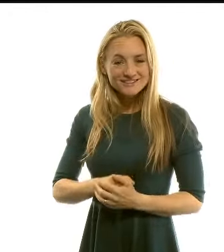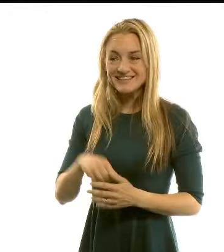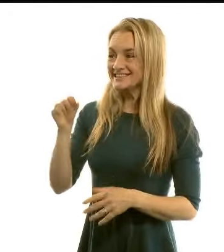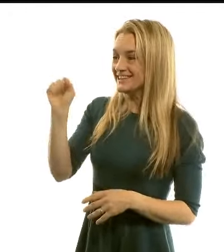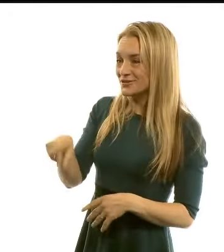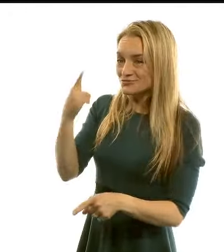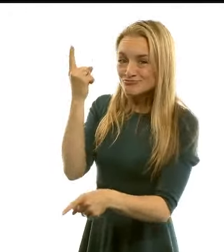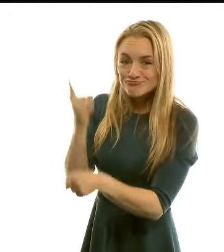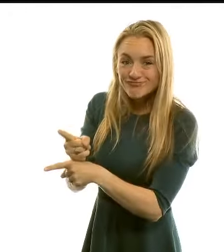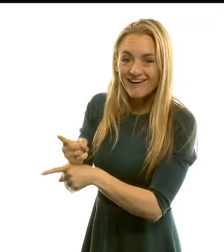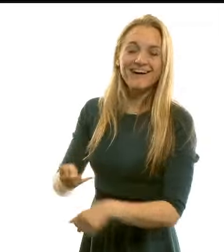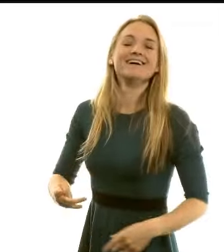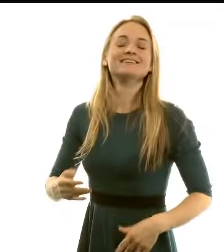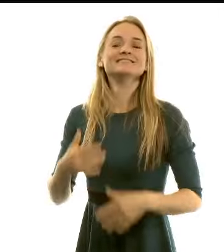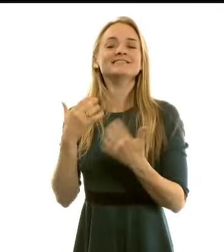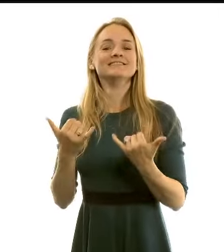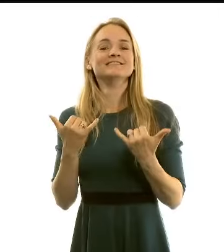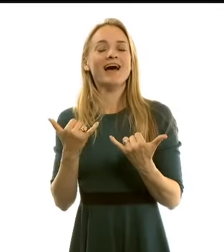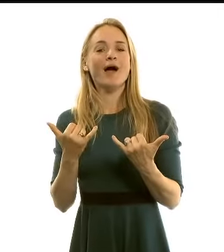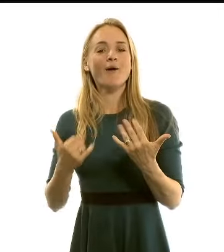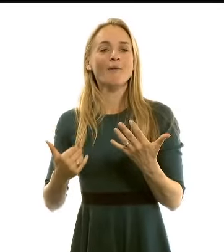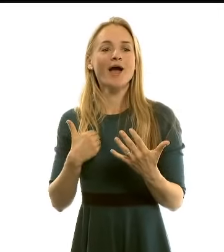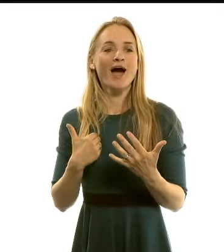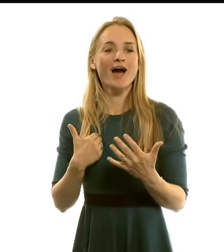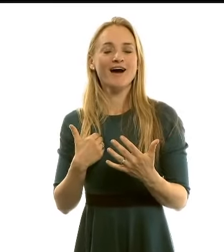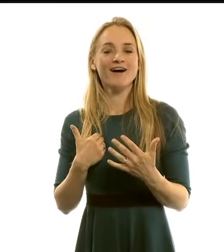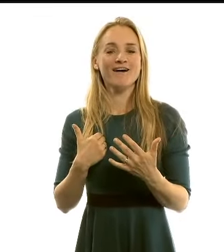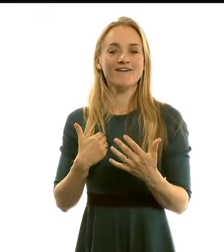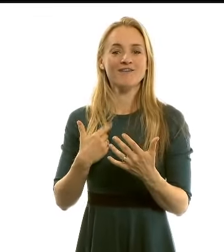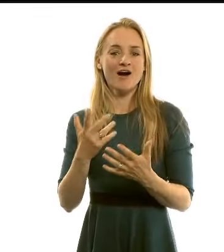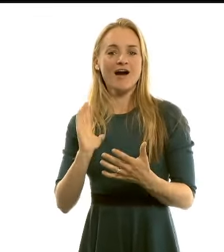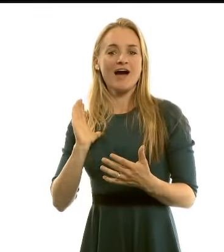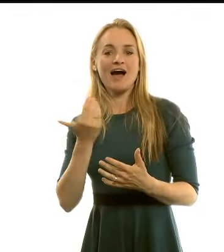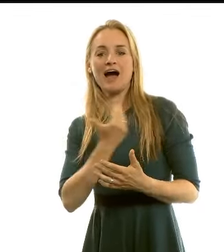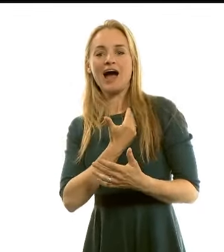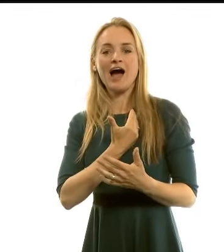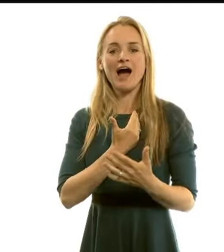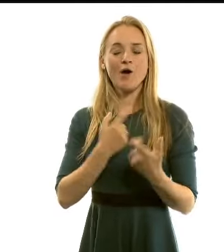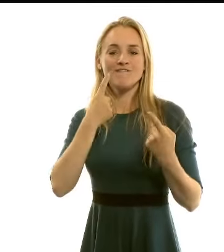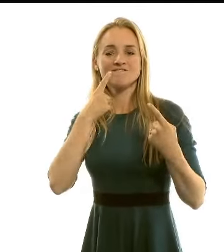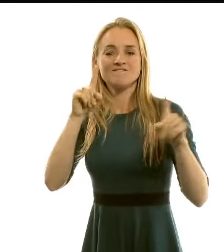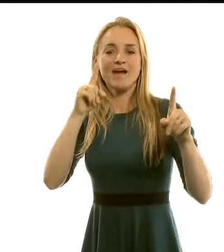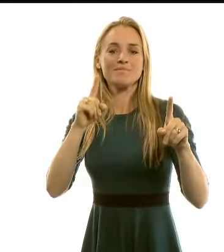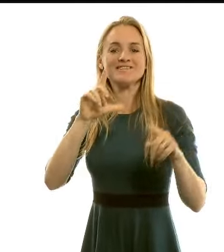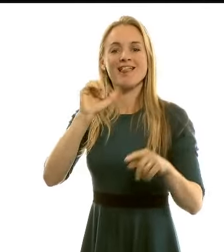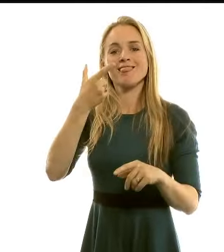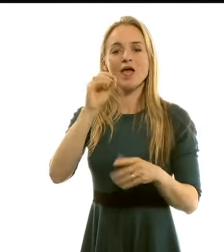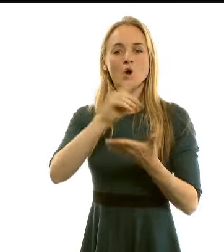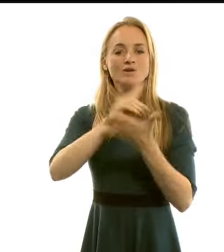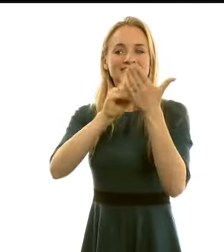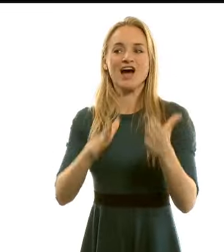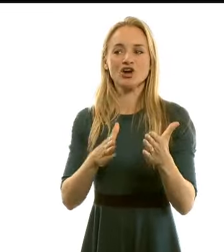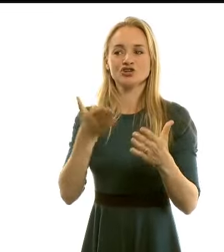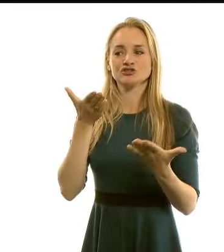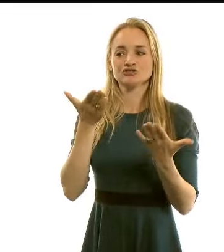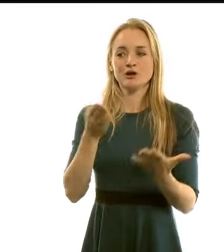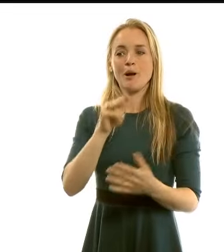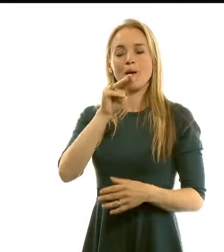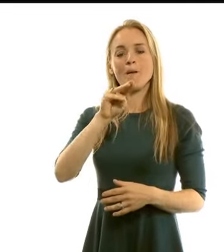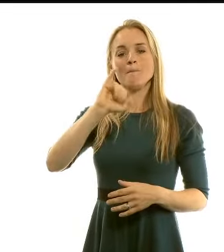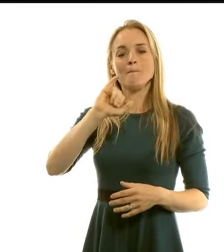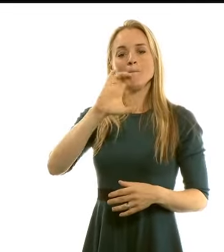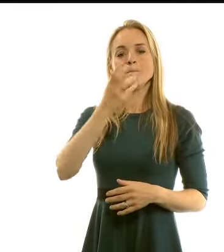different dramatic appearance on our iconic, here are our iconic LEGO designers, are Michael and Madison, ladies and gentlemen. Michael and